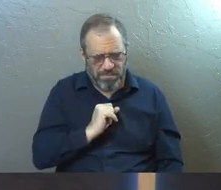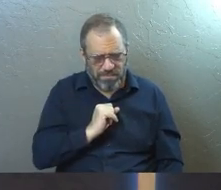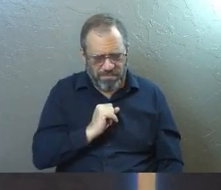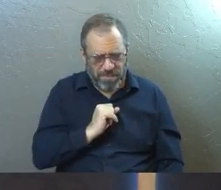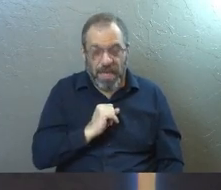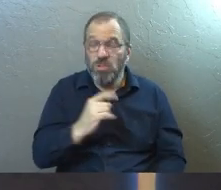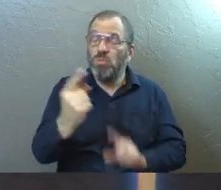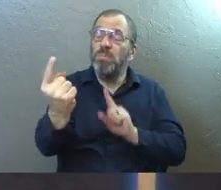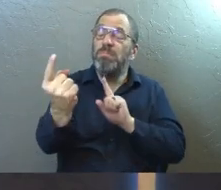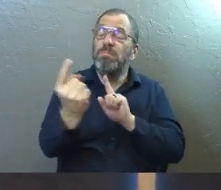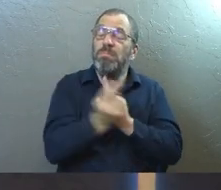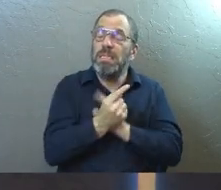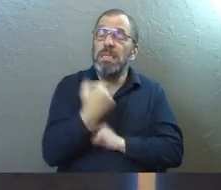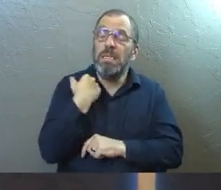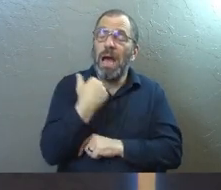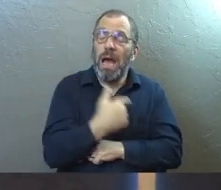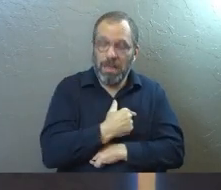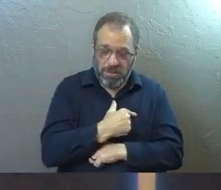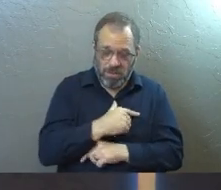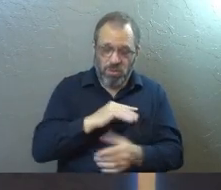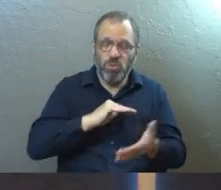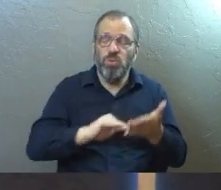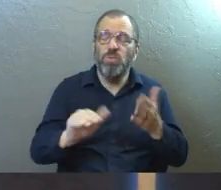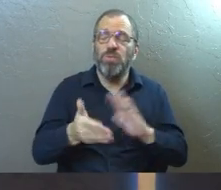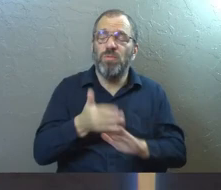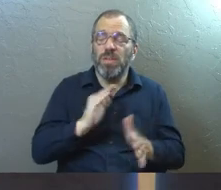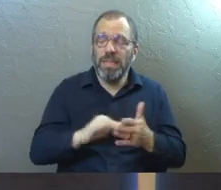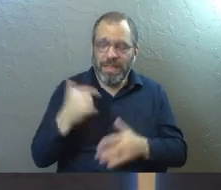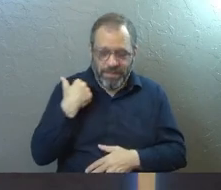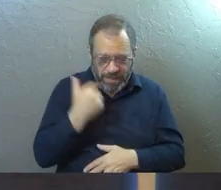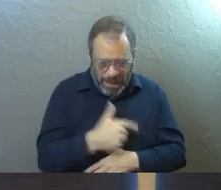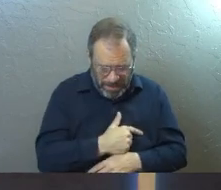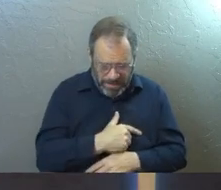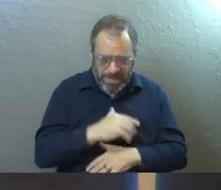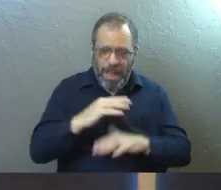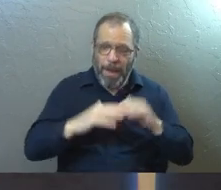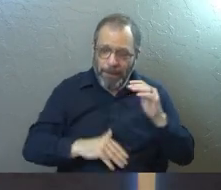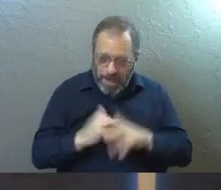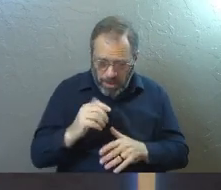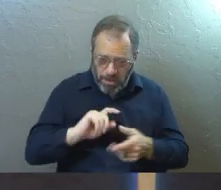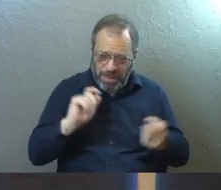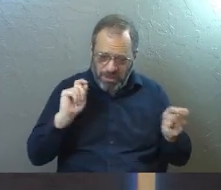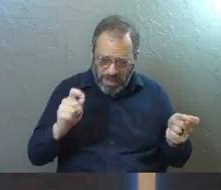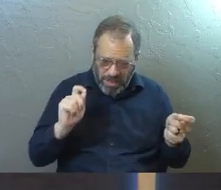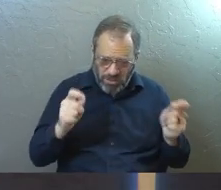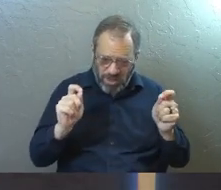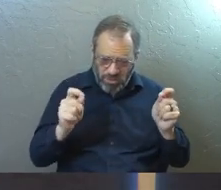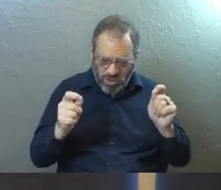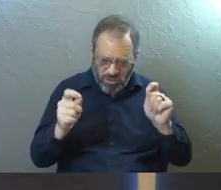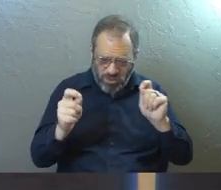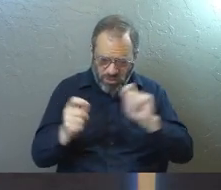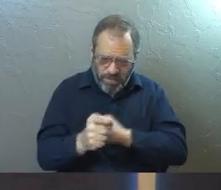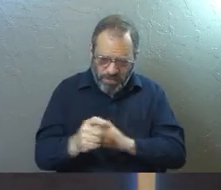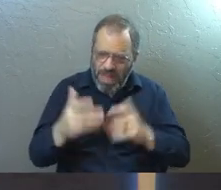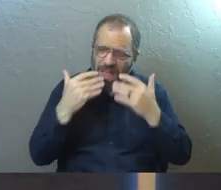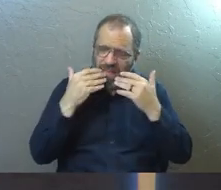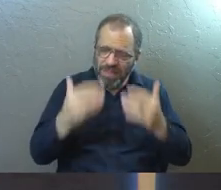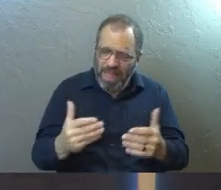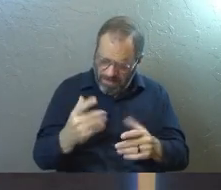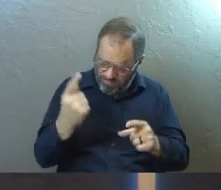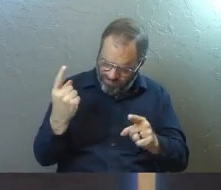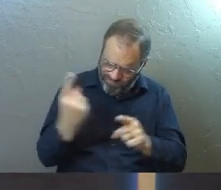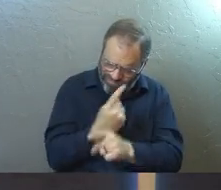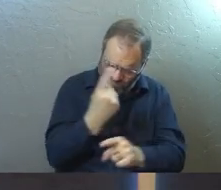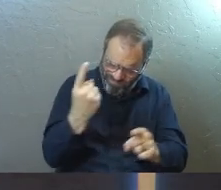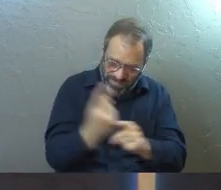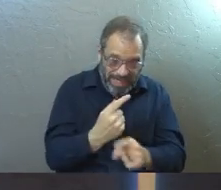To keep meeting us right where we are, to keep forgiving us, to keep building us up, keep changing us. Thank you for remaining faithful